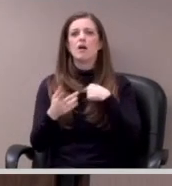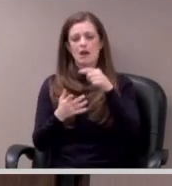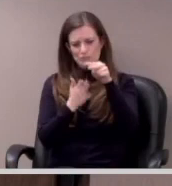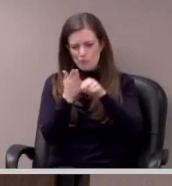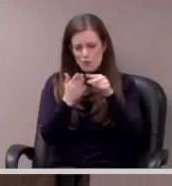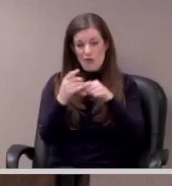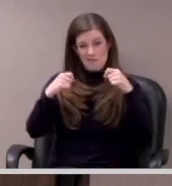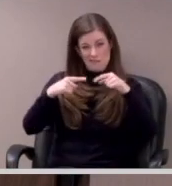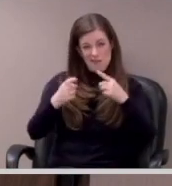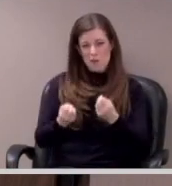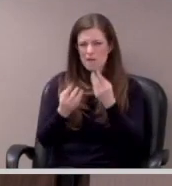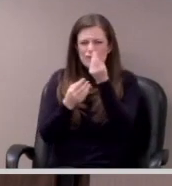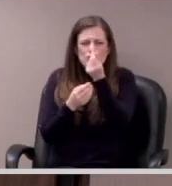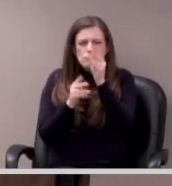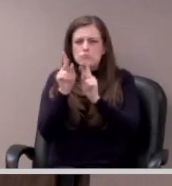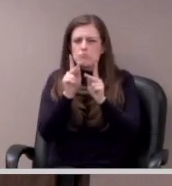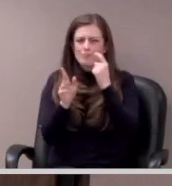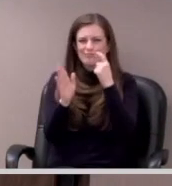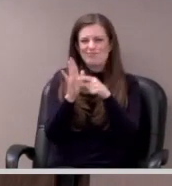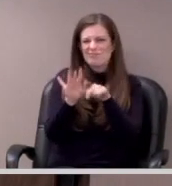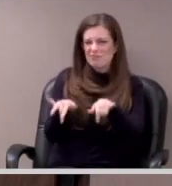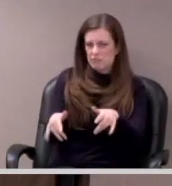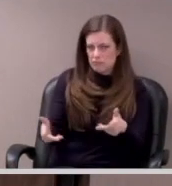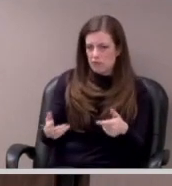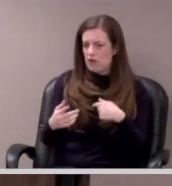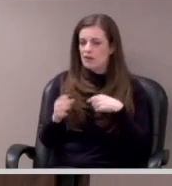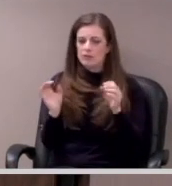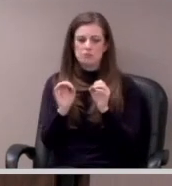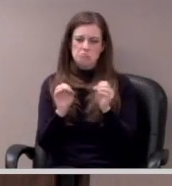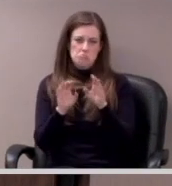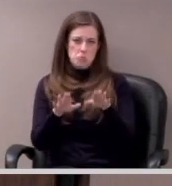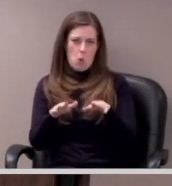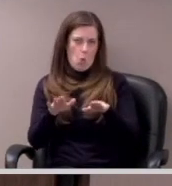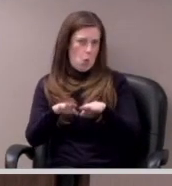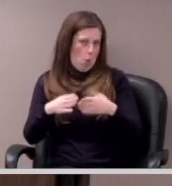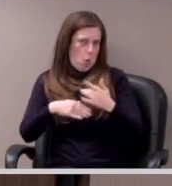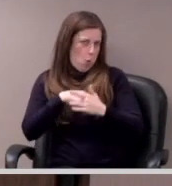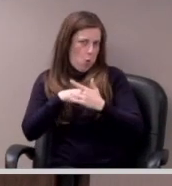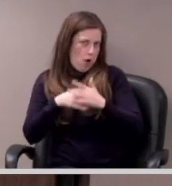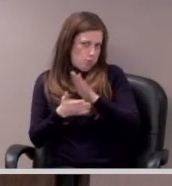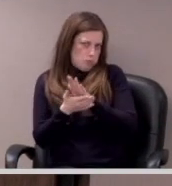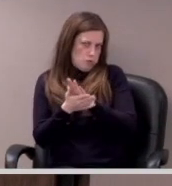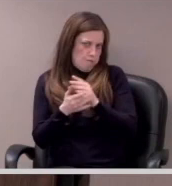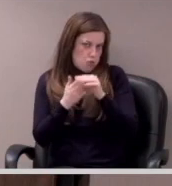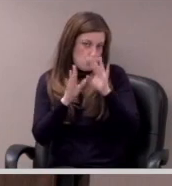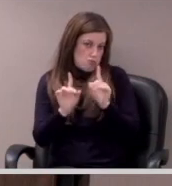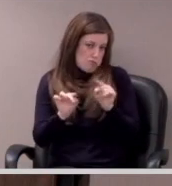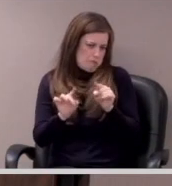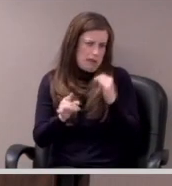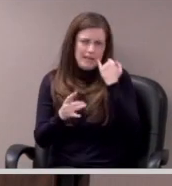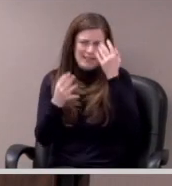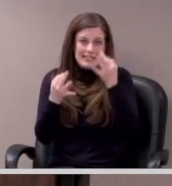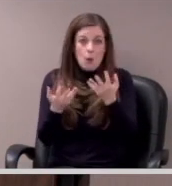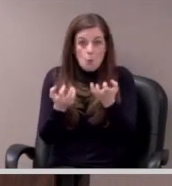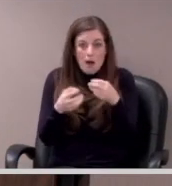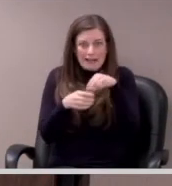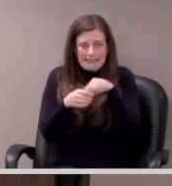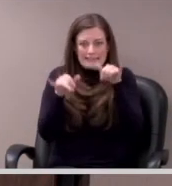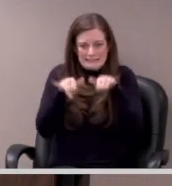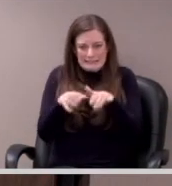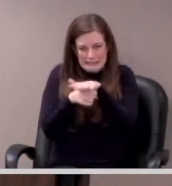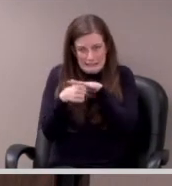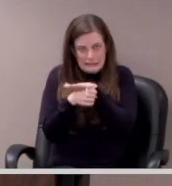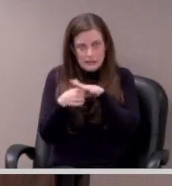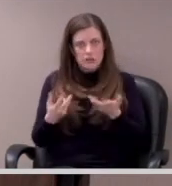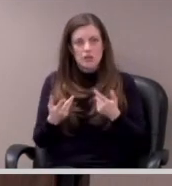through the feedback, and very few people recognize this. There is no open schools for our students to attend if they decide to go in their neighborhood. Now,